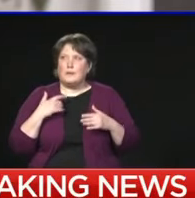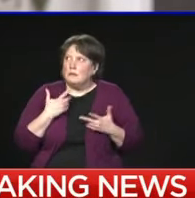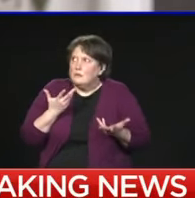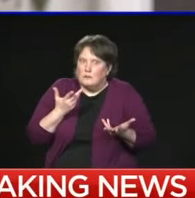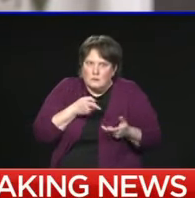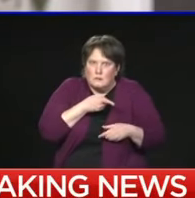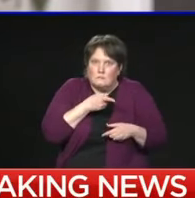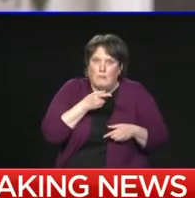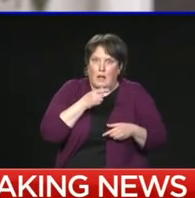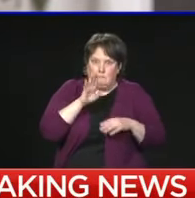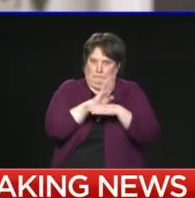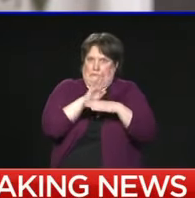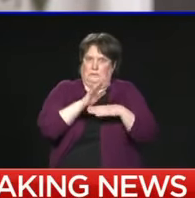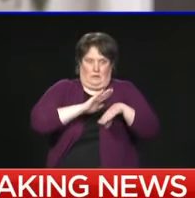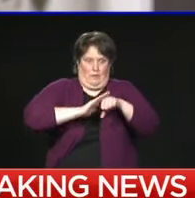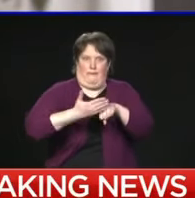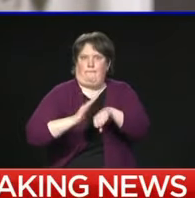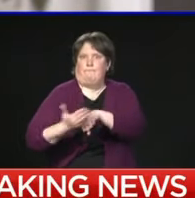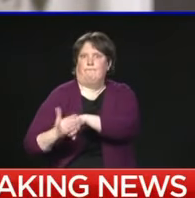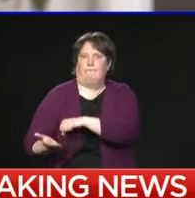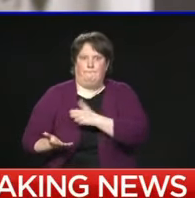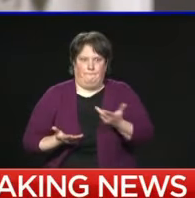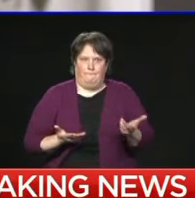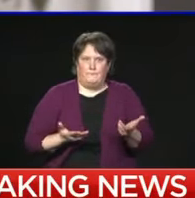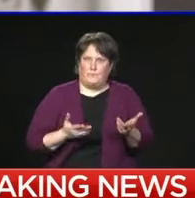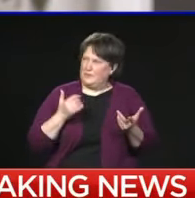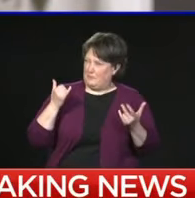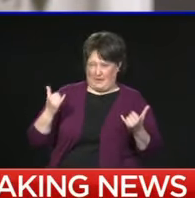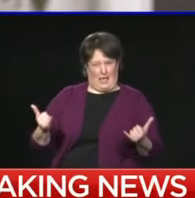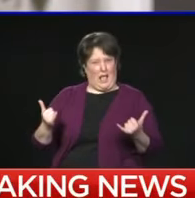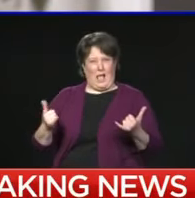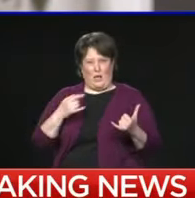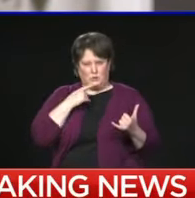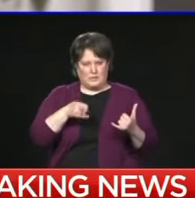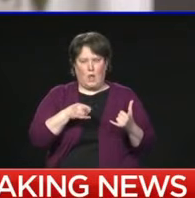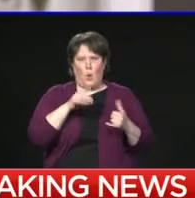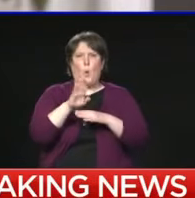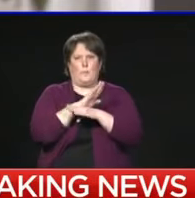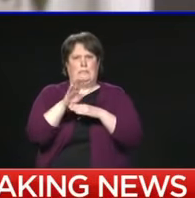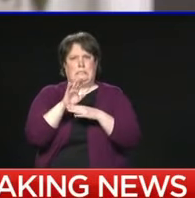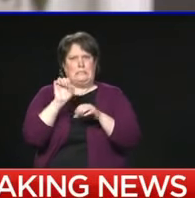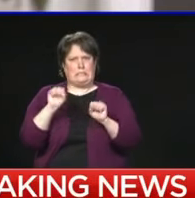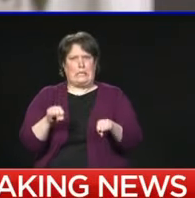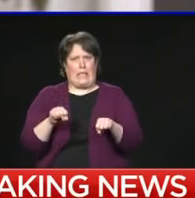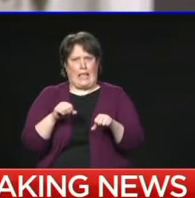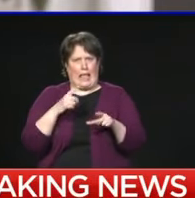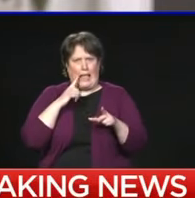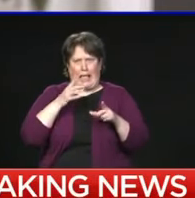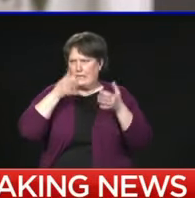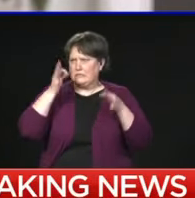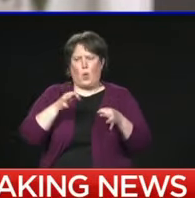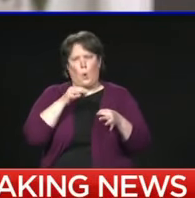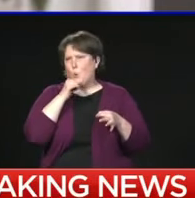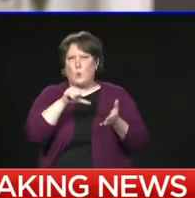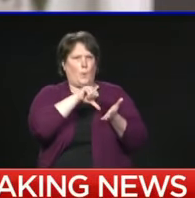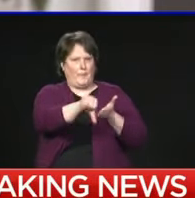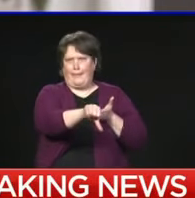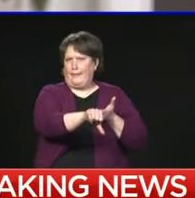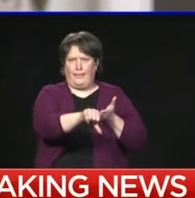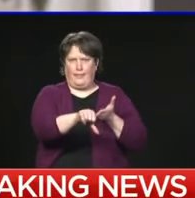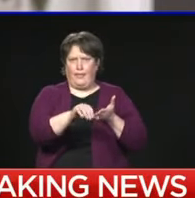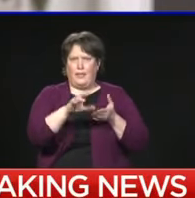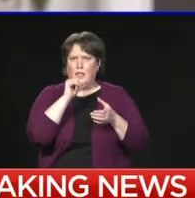are laying off workers now. Now you seem to be saying that struggling businesses could choose to simply not pay their employees rather